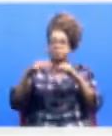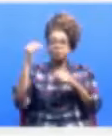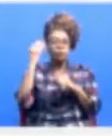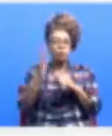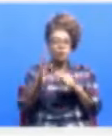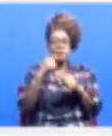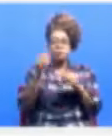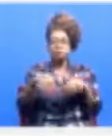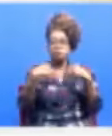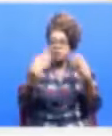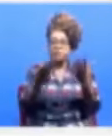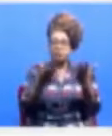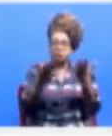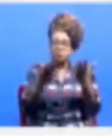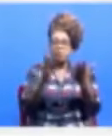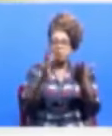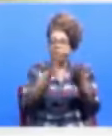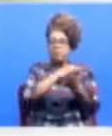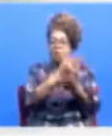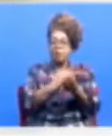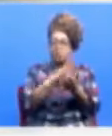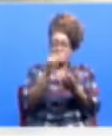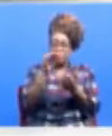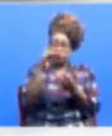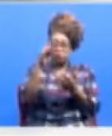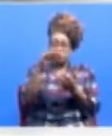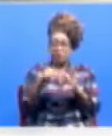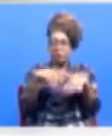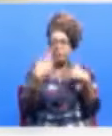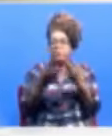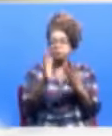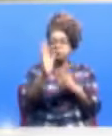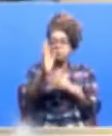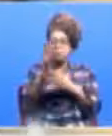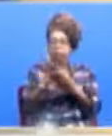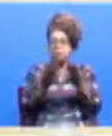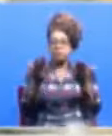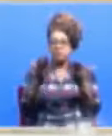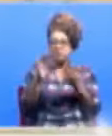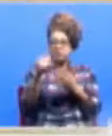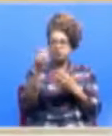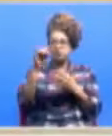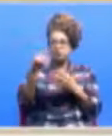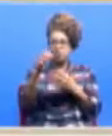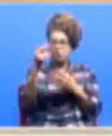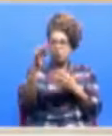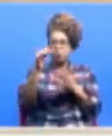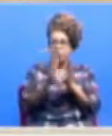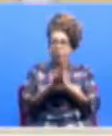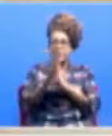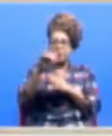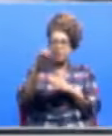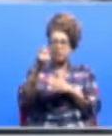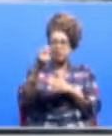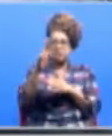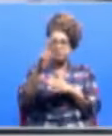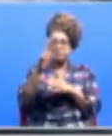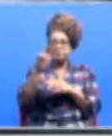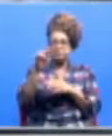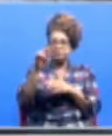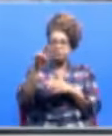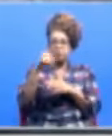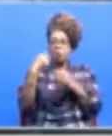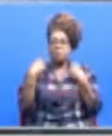to have issued Bakari with the power of attorney over William's properties, G.J. Kahudo and Peter Nderito, who drove William